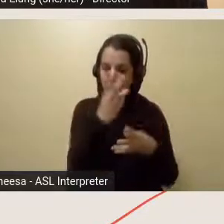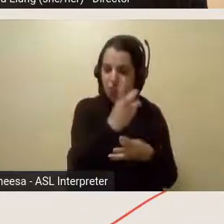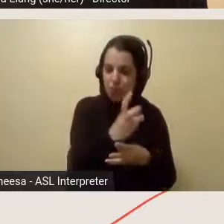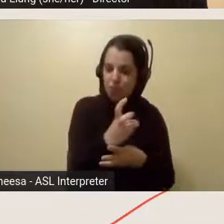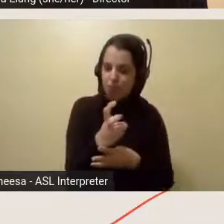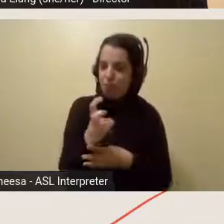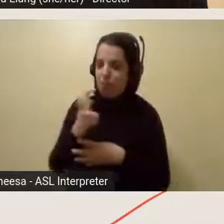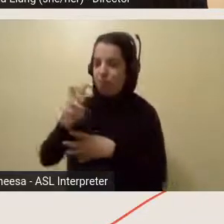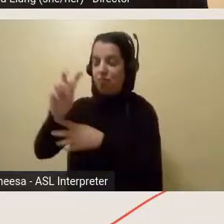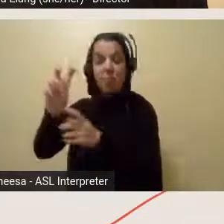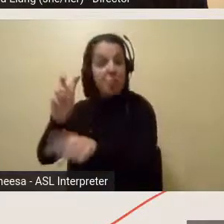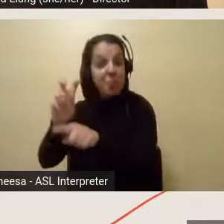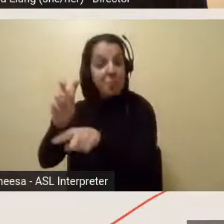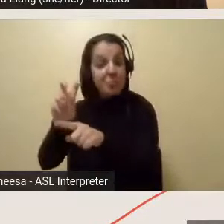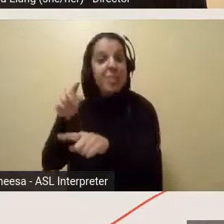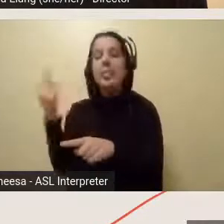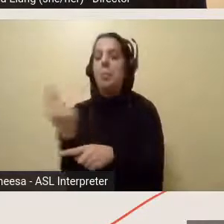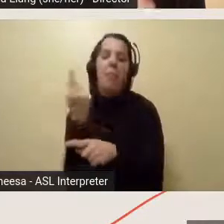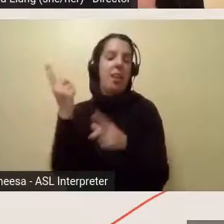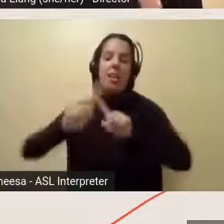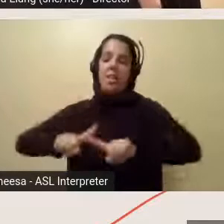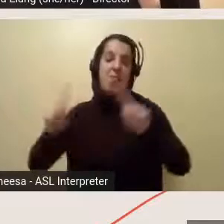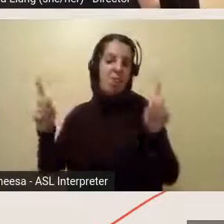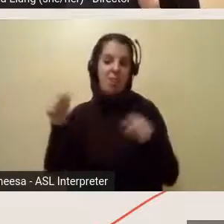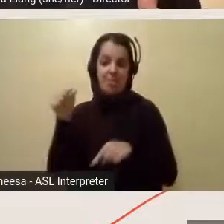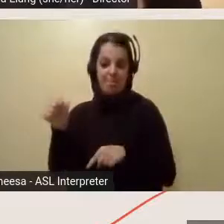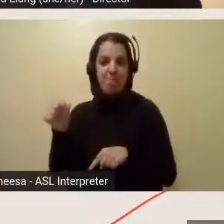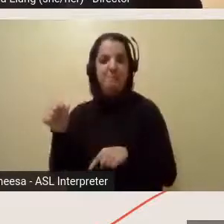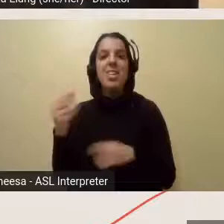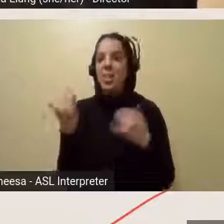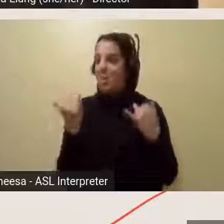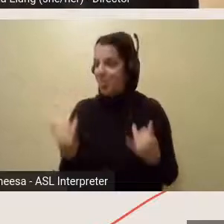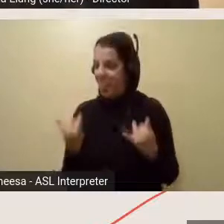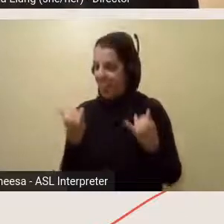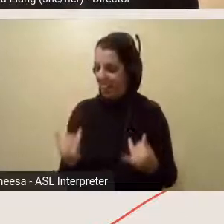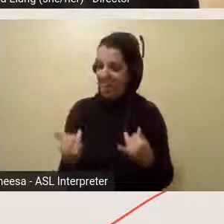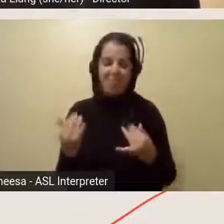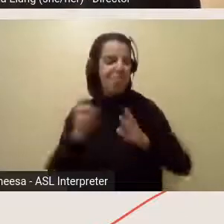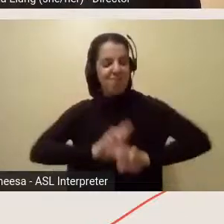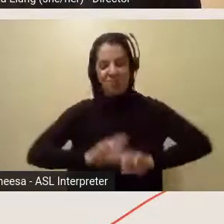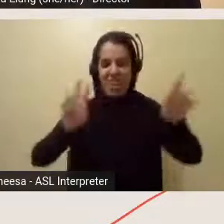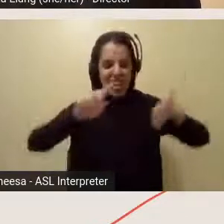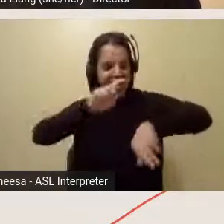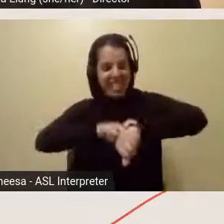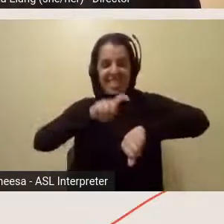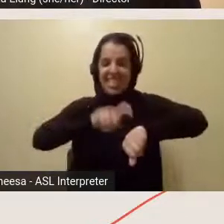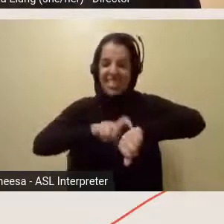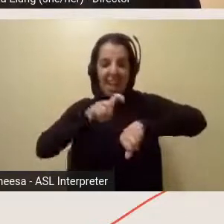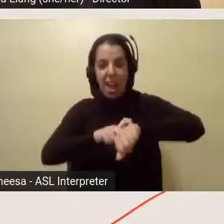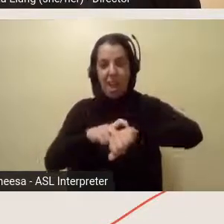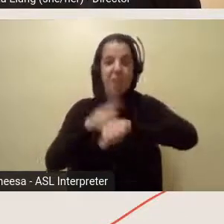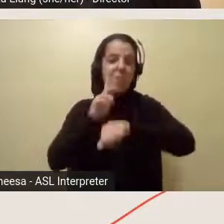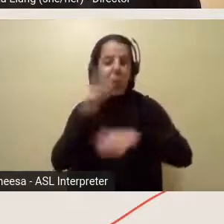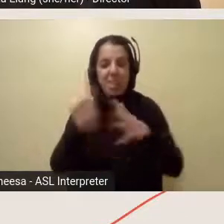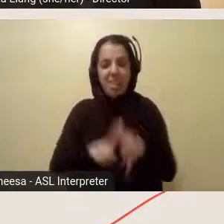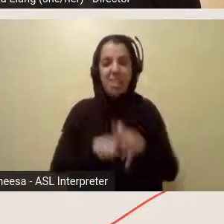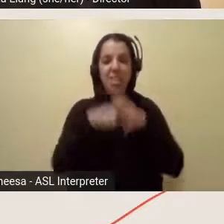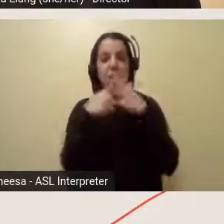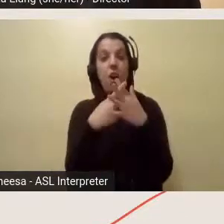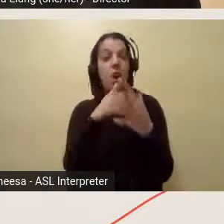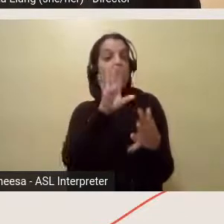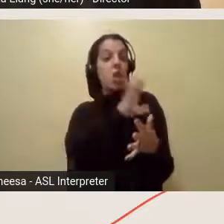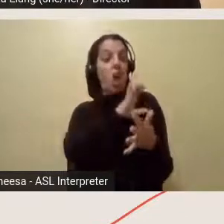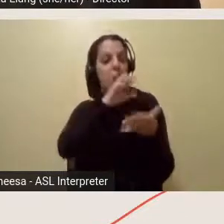into something different, which means that it is fertile ground for planting the possibilities of abolition. We